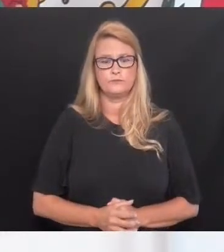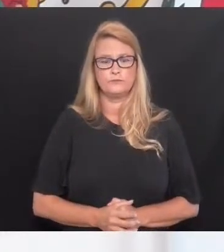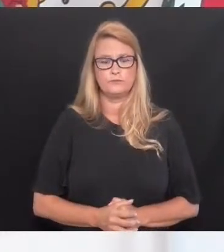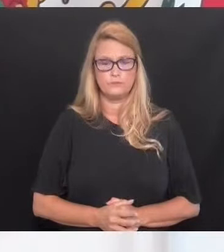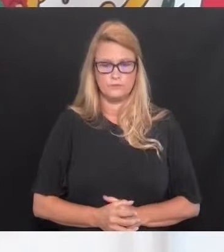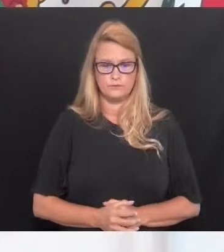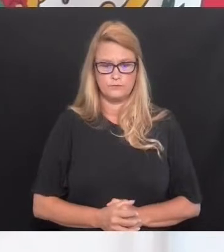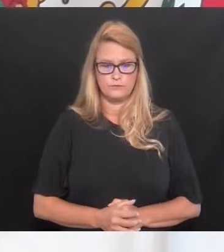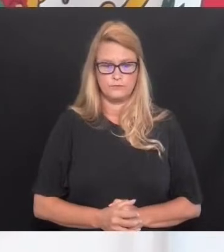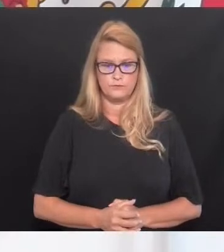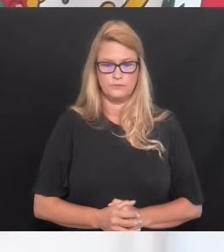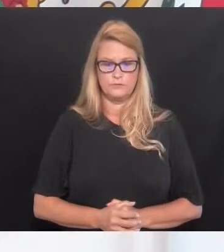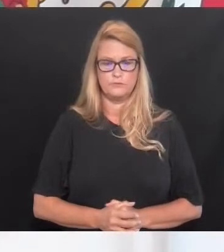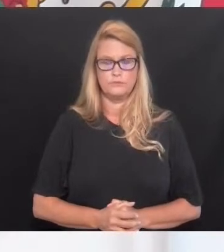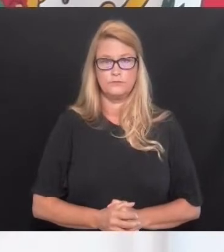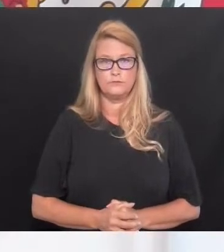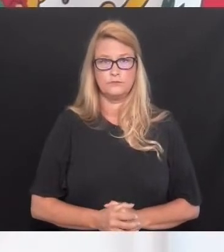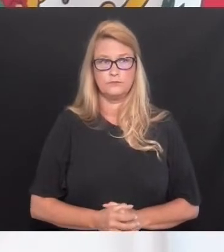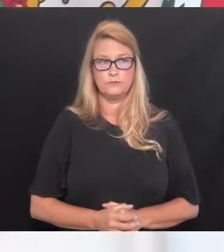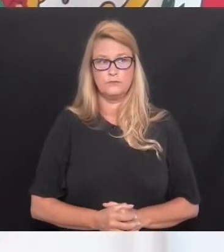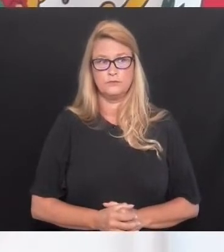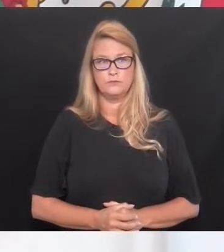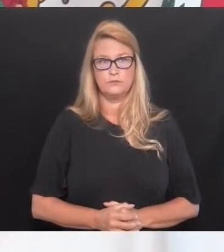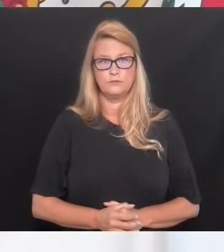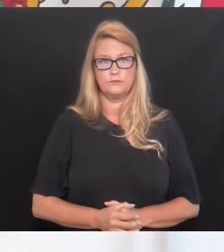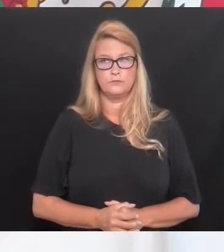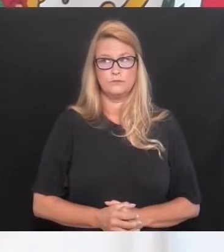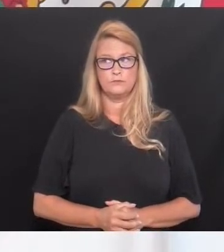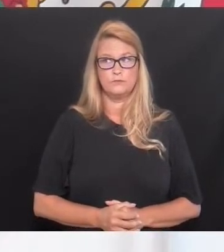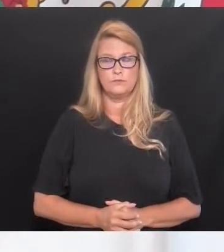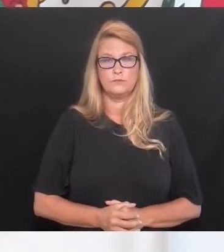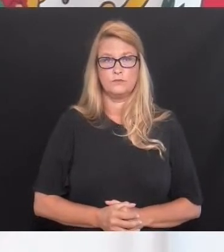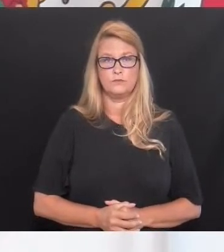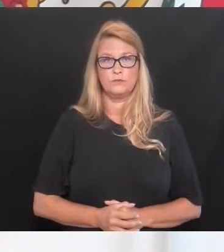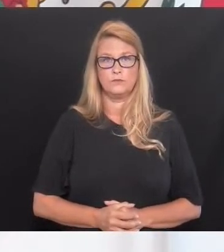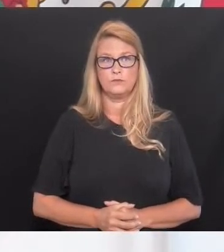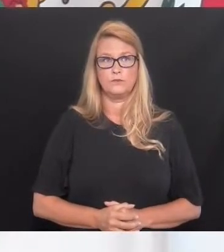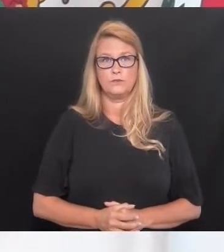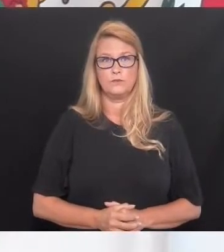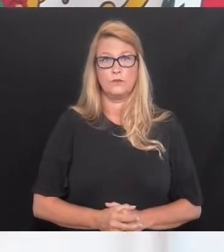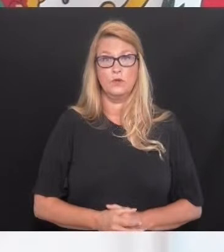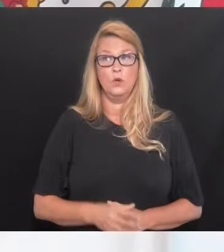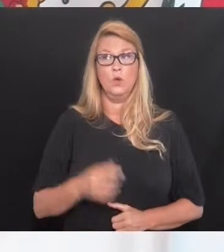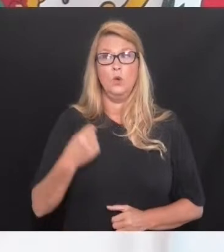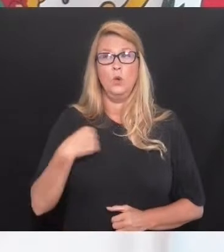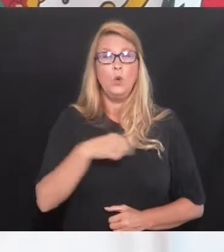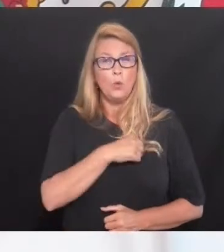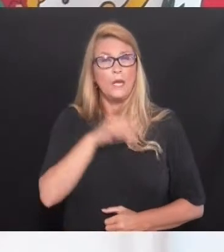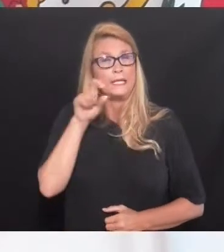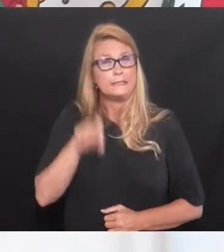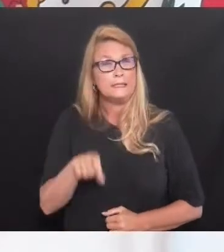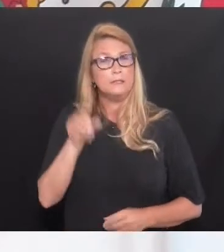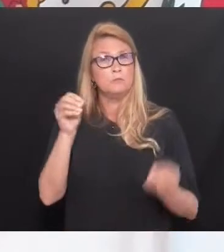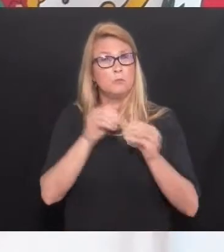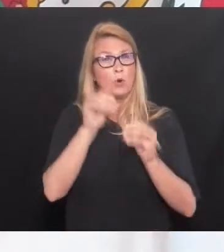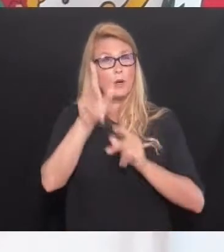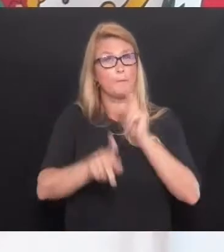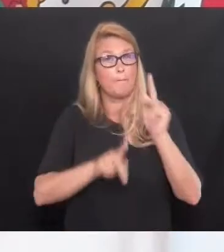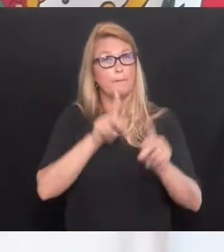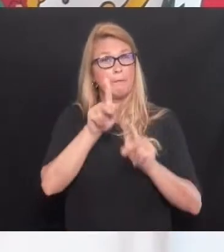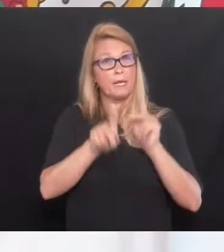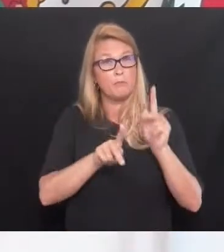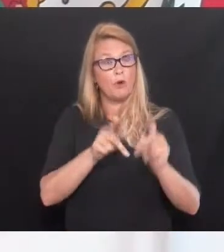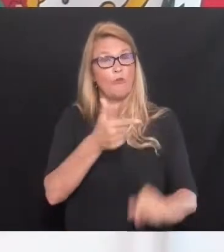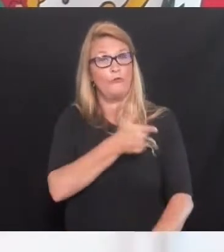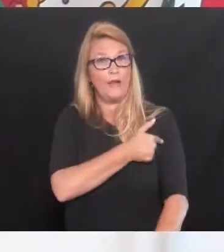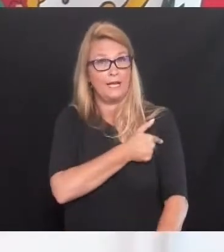There is an indicator here that will really, really move the needle as far as people getting vaccinated. The indicator